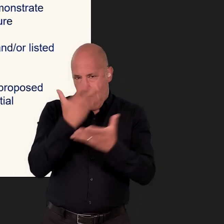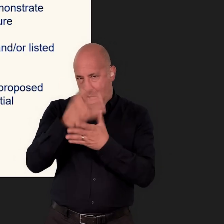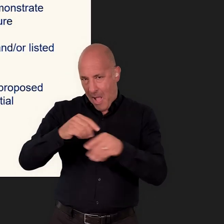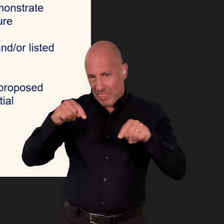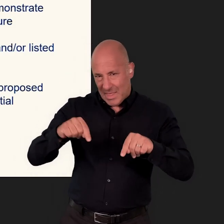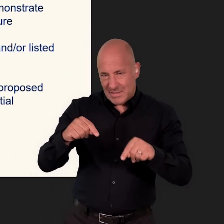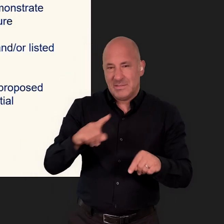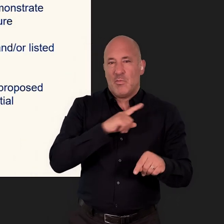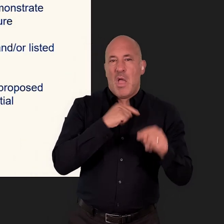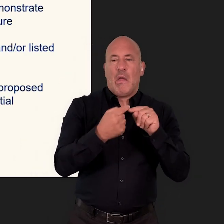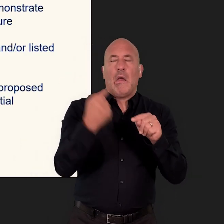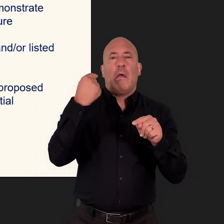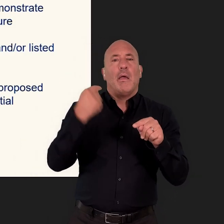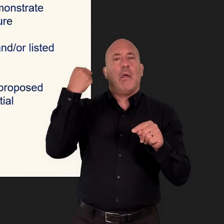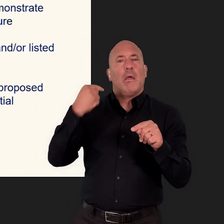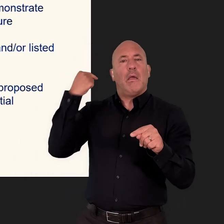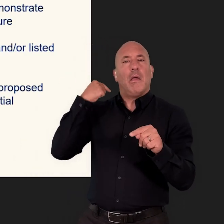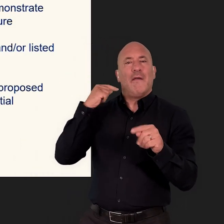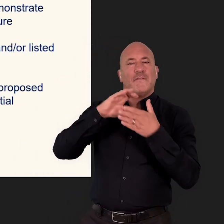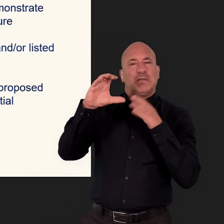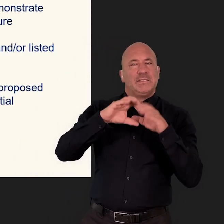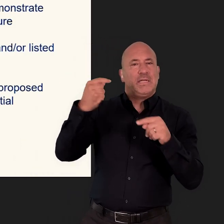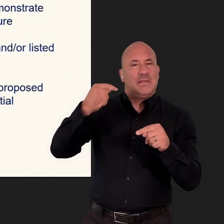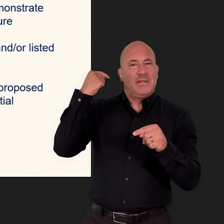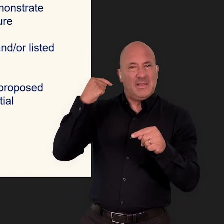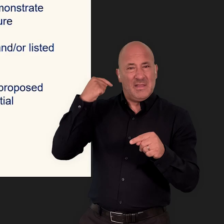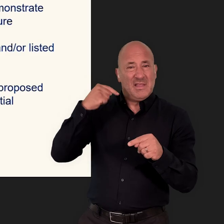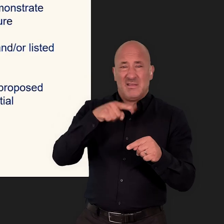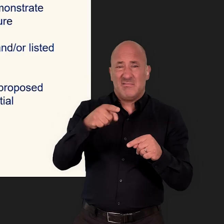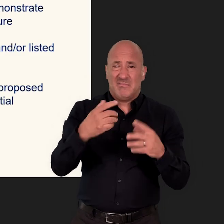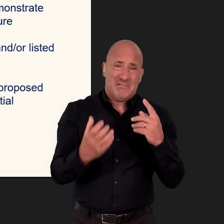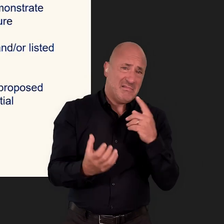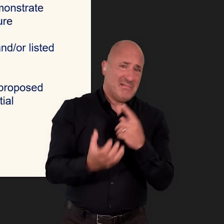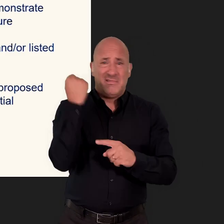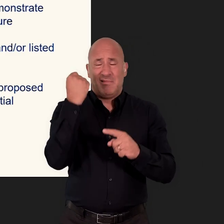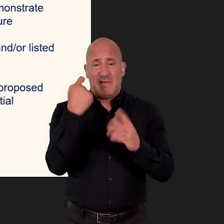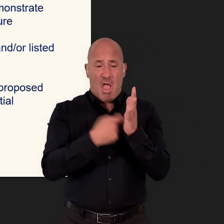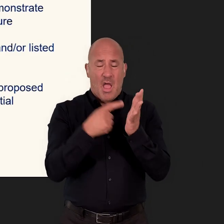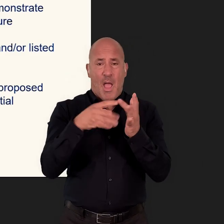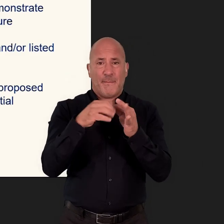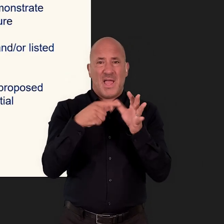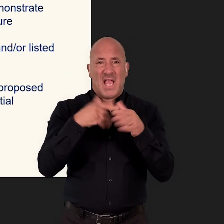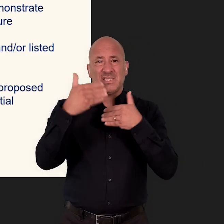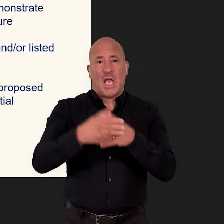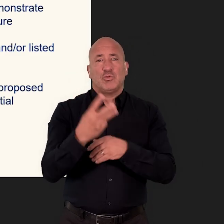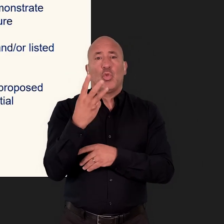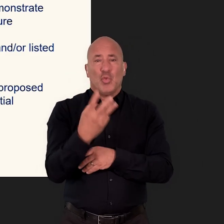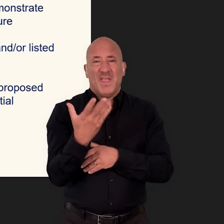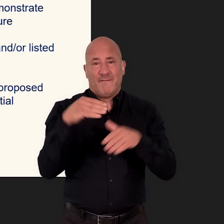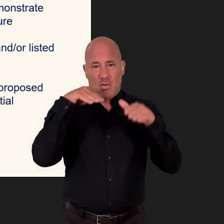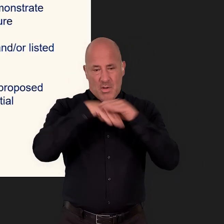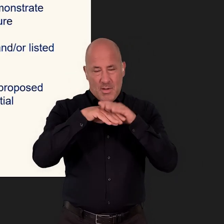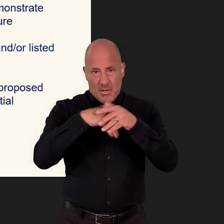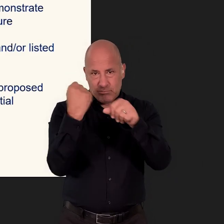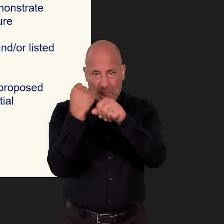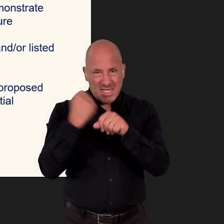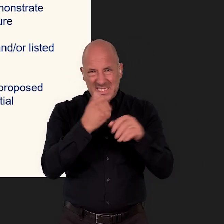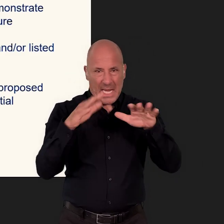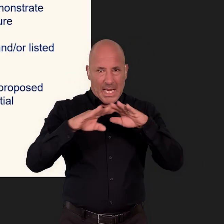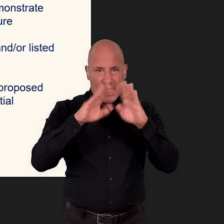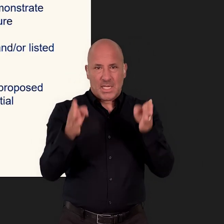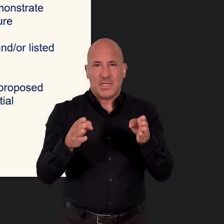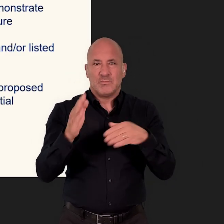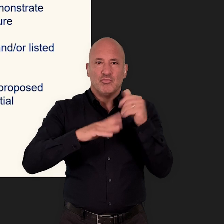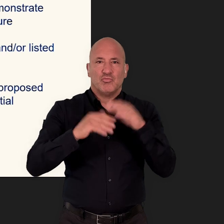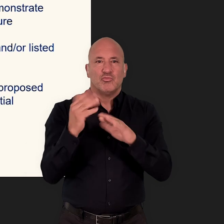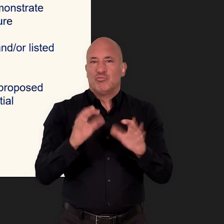want to touch upon requirements here because, in previous rounds, often applicants have not achieved REBA Stage 3 for building